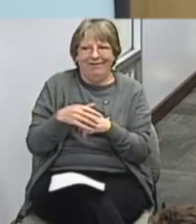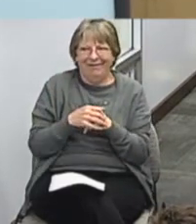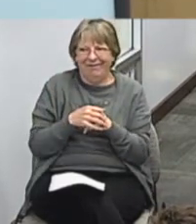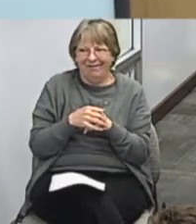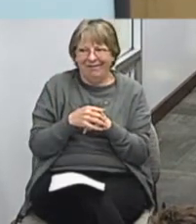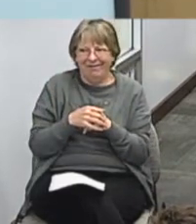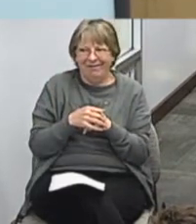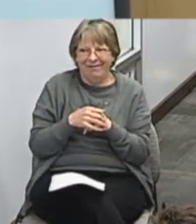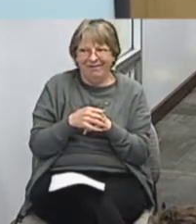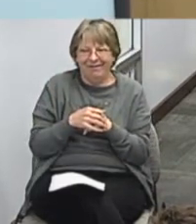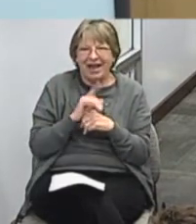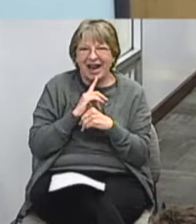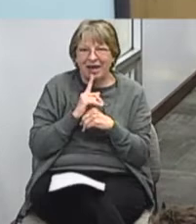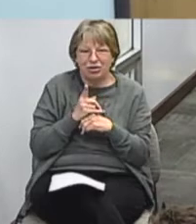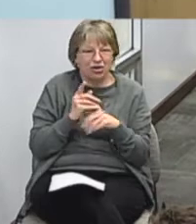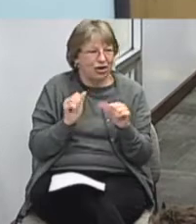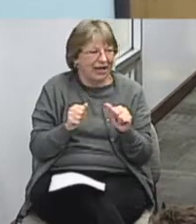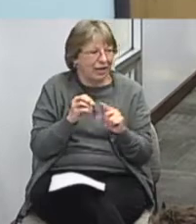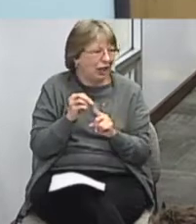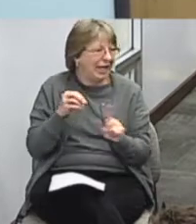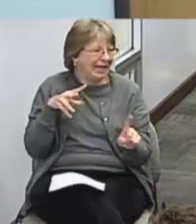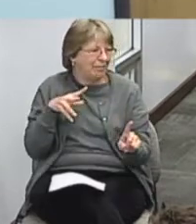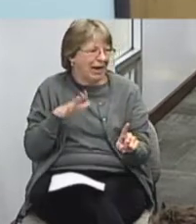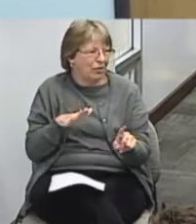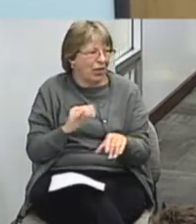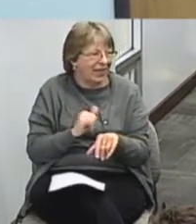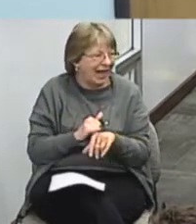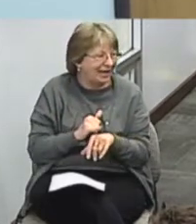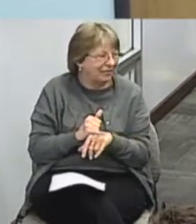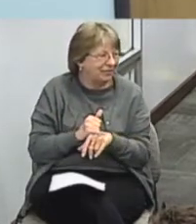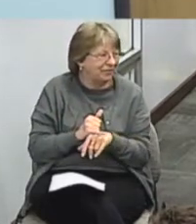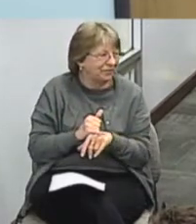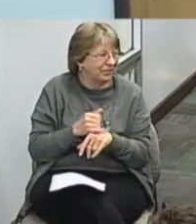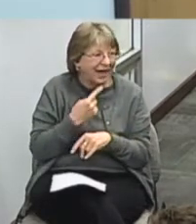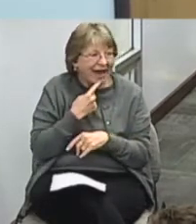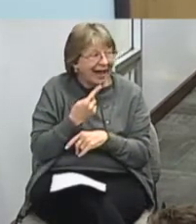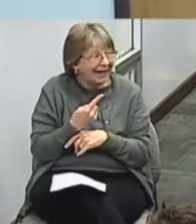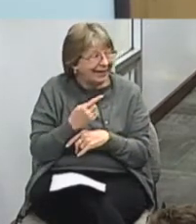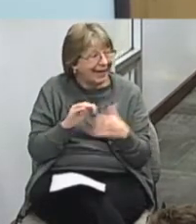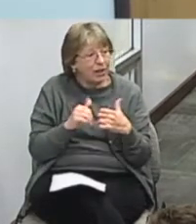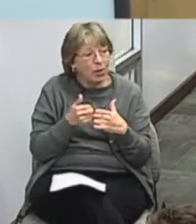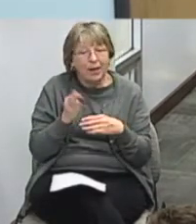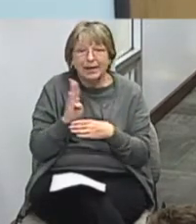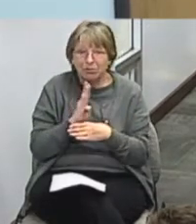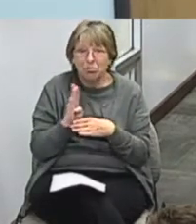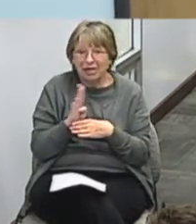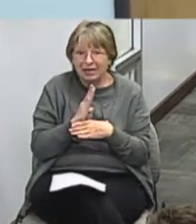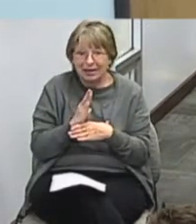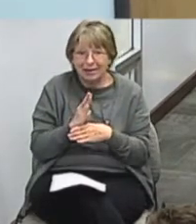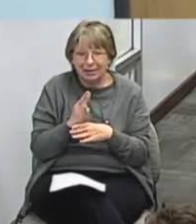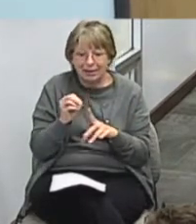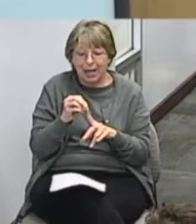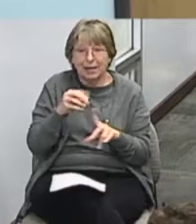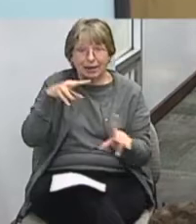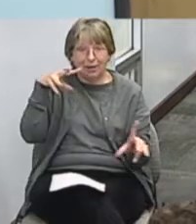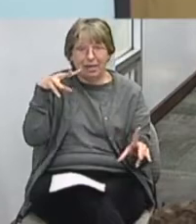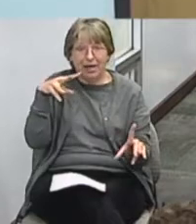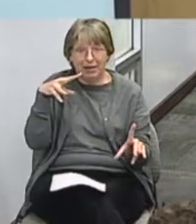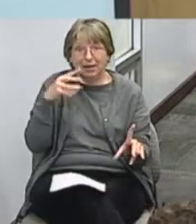And I'm sure he could expand on that and tell you how his business has grown in the last year.